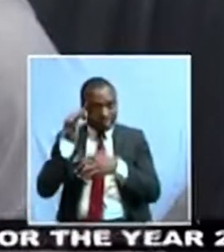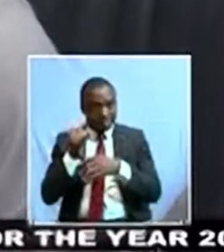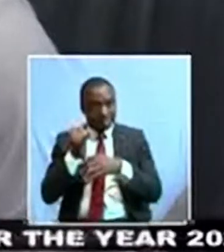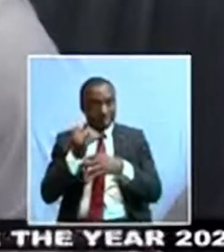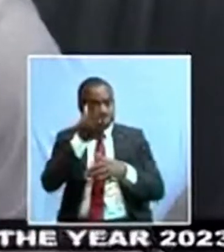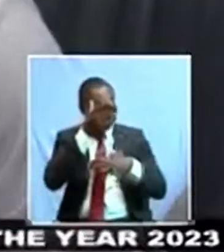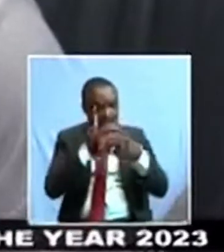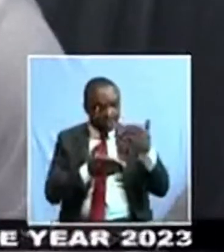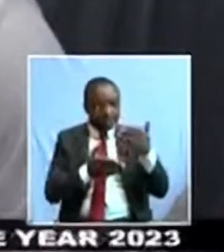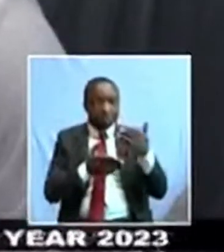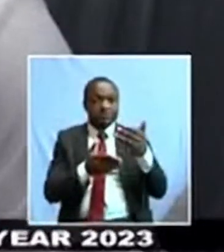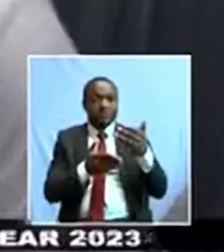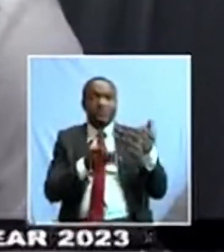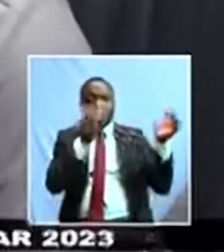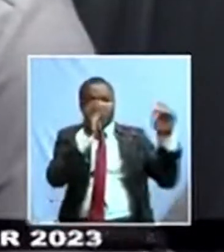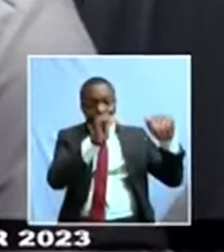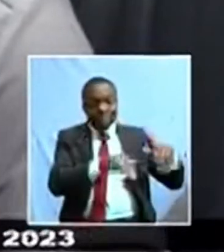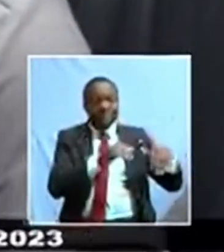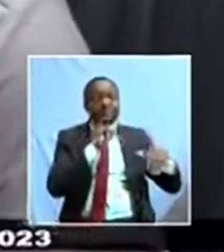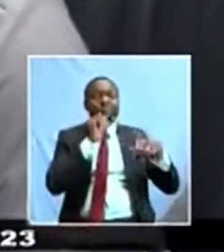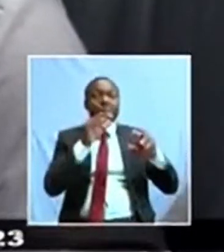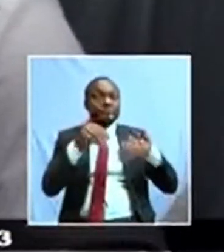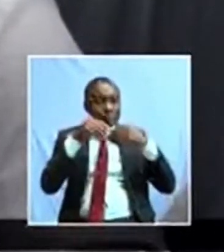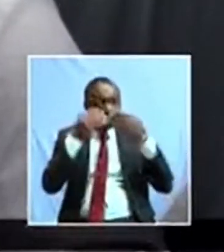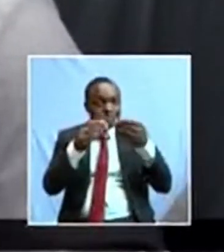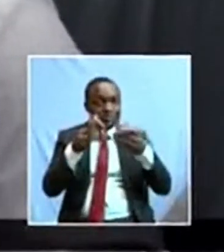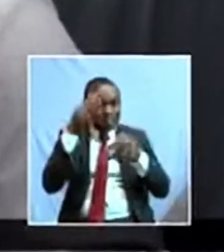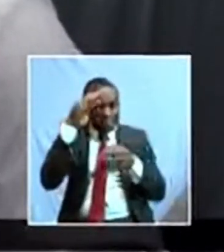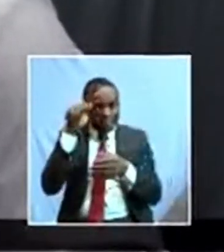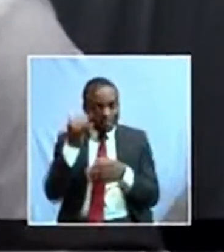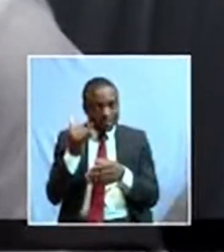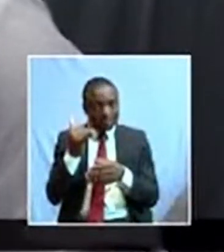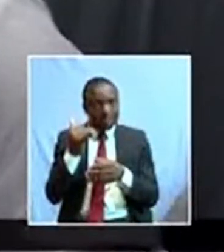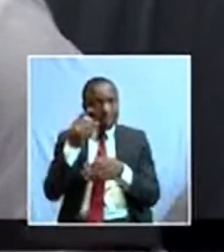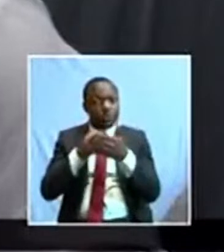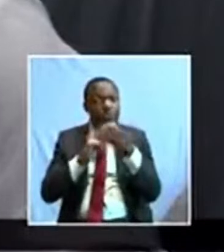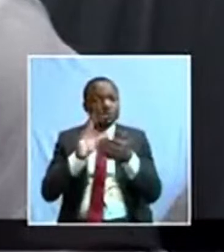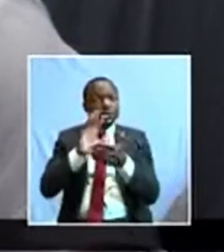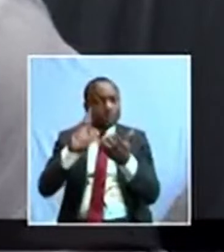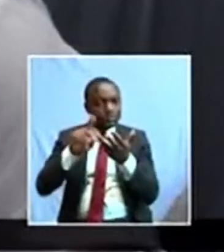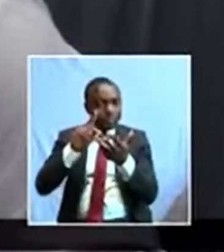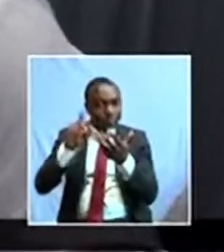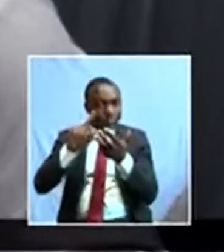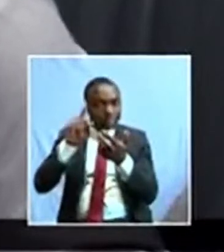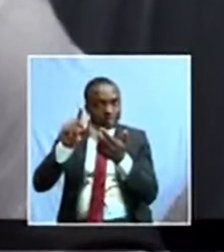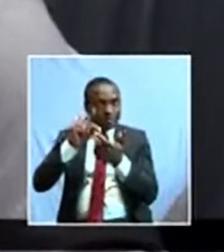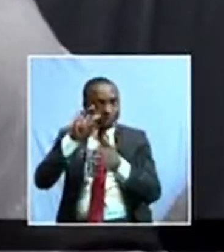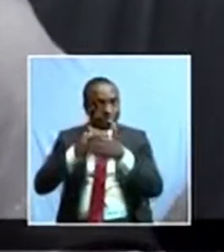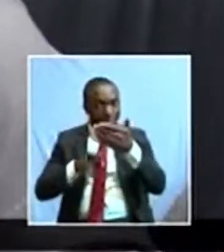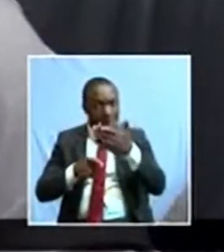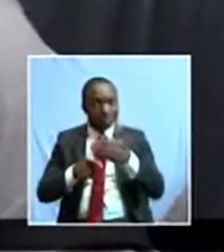the receptacles are not provided. Why? What is your priority?